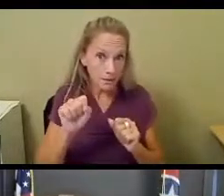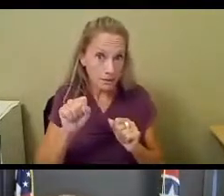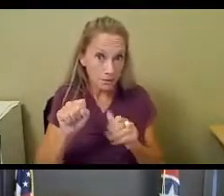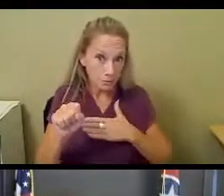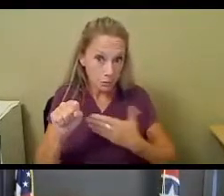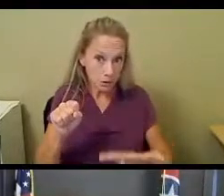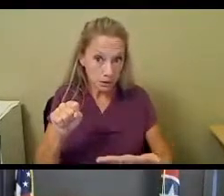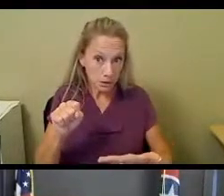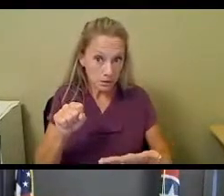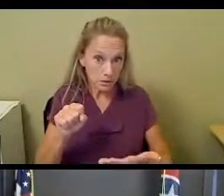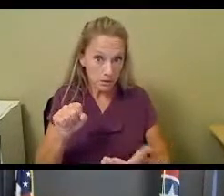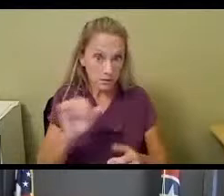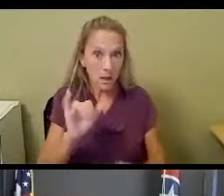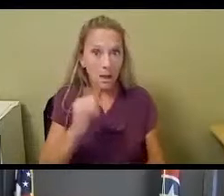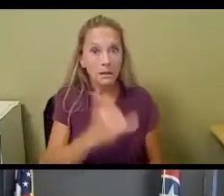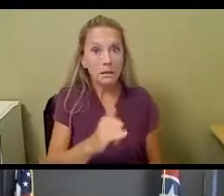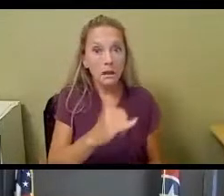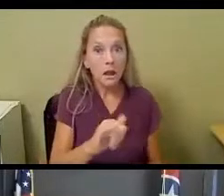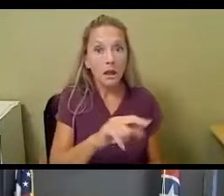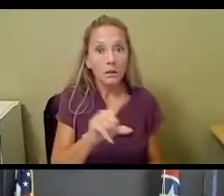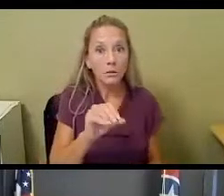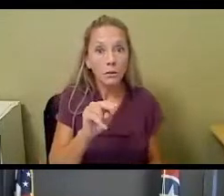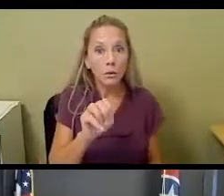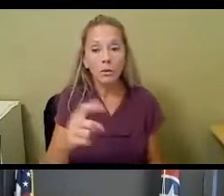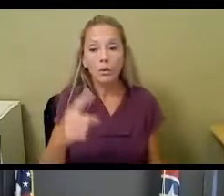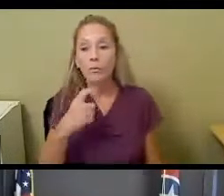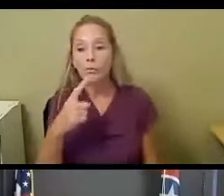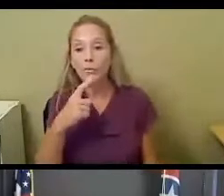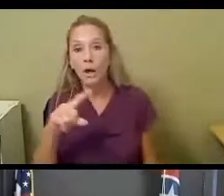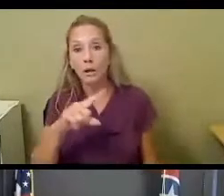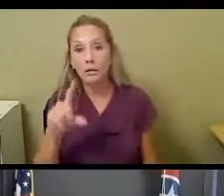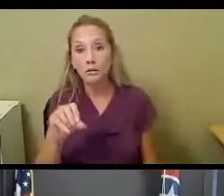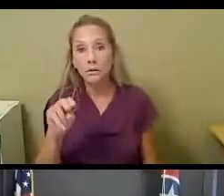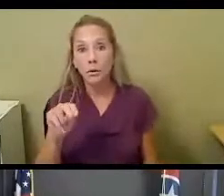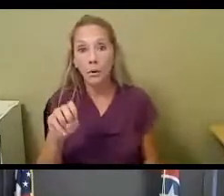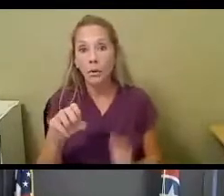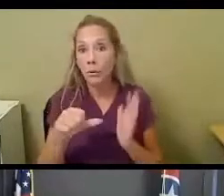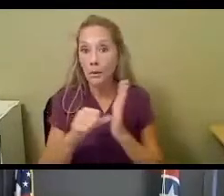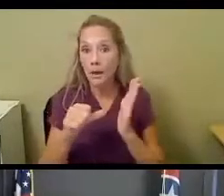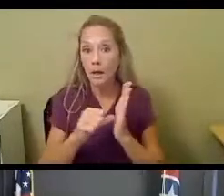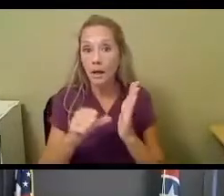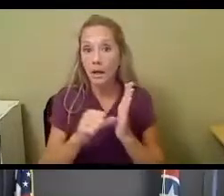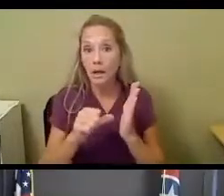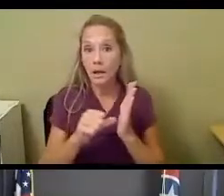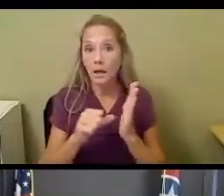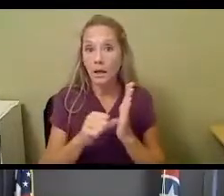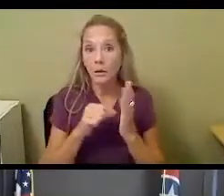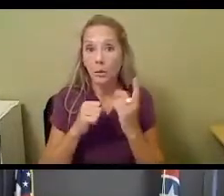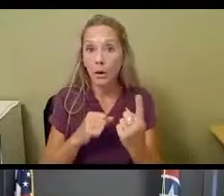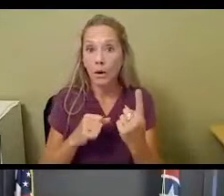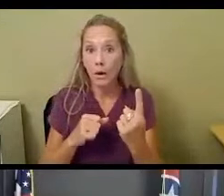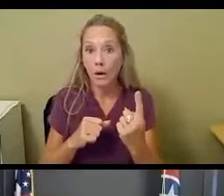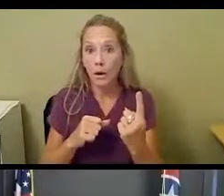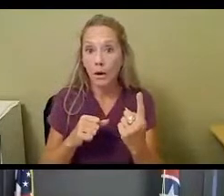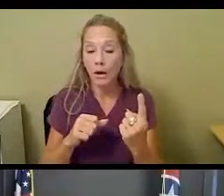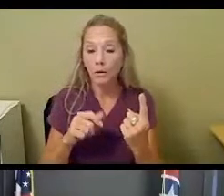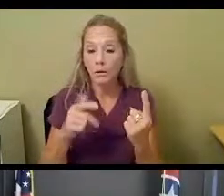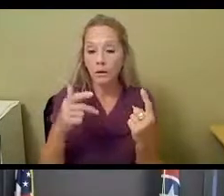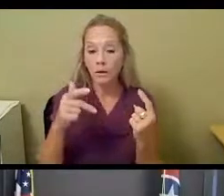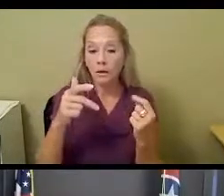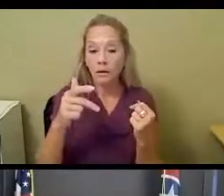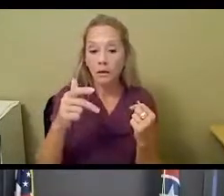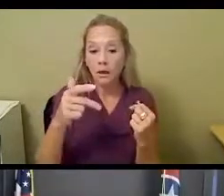some like yellow zone, red zone stuff. So on page 1, changing the third